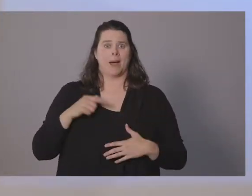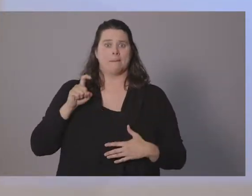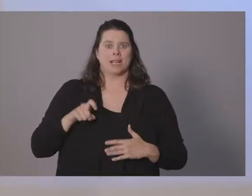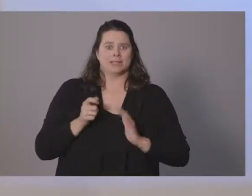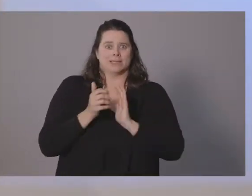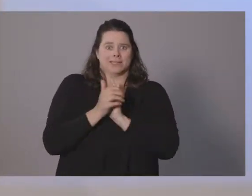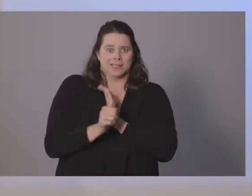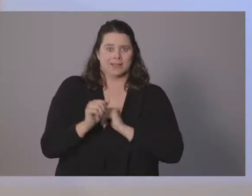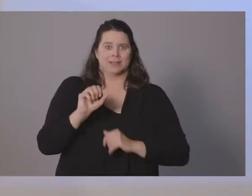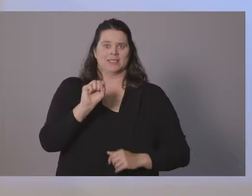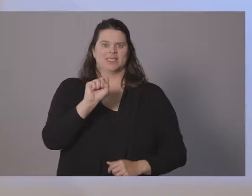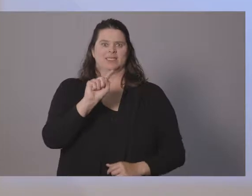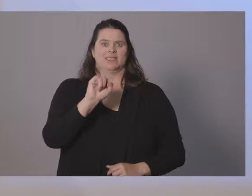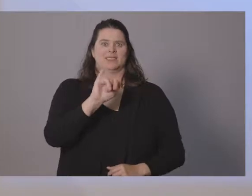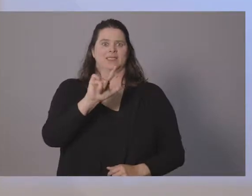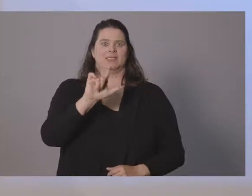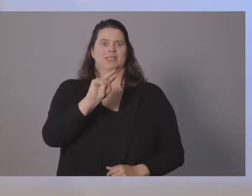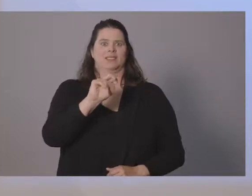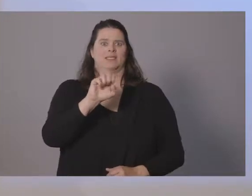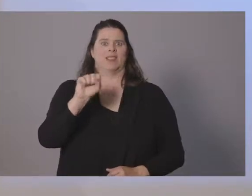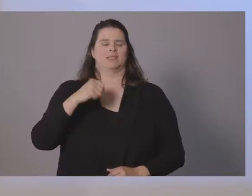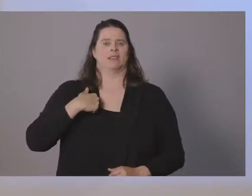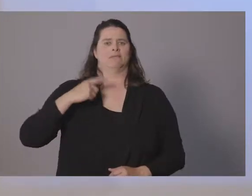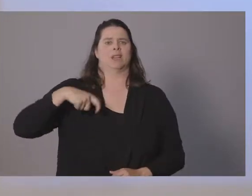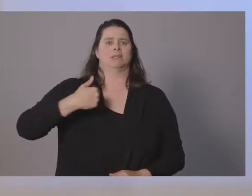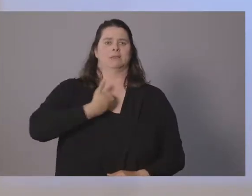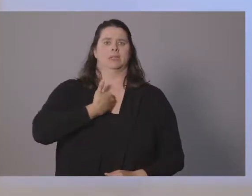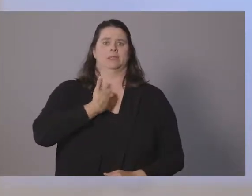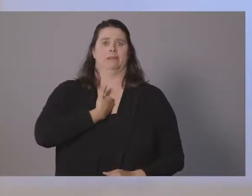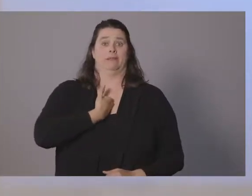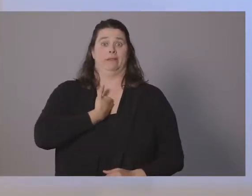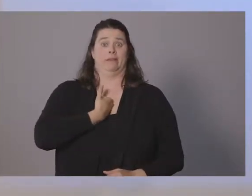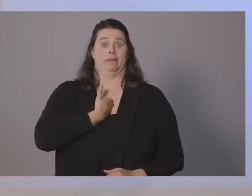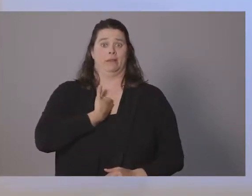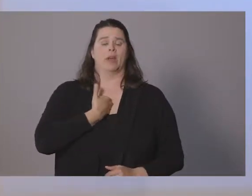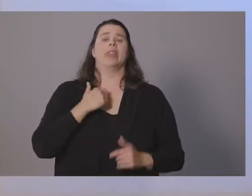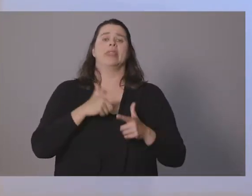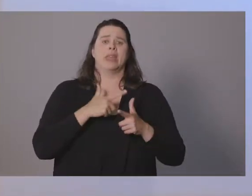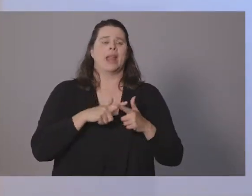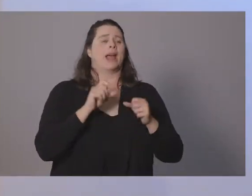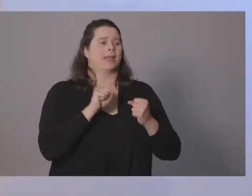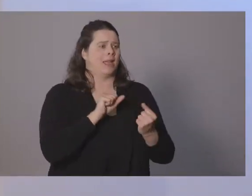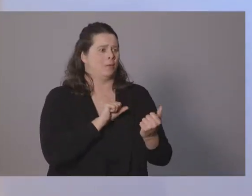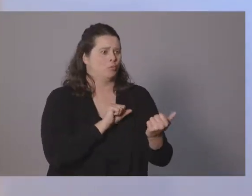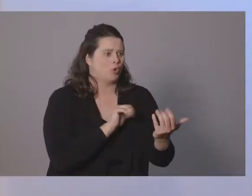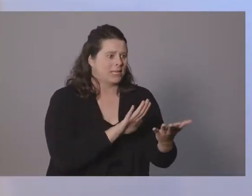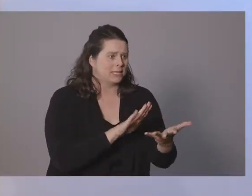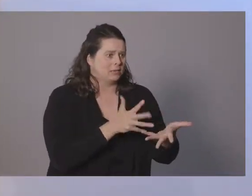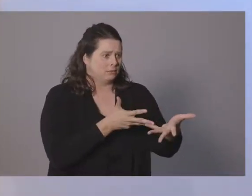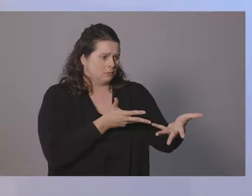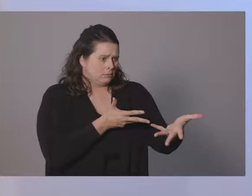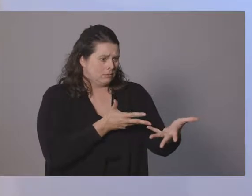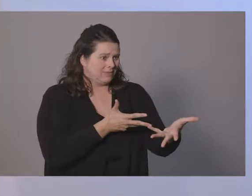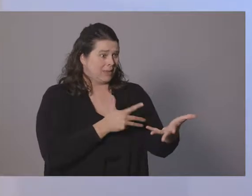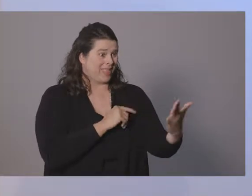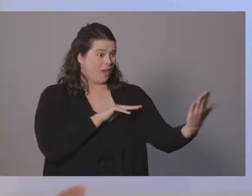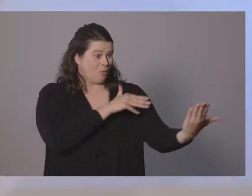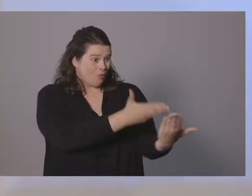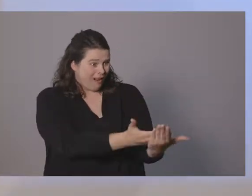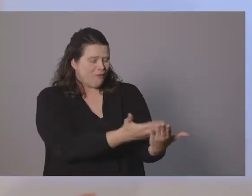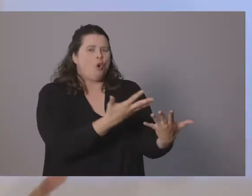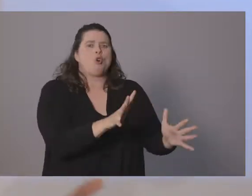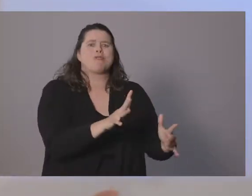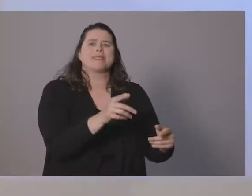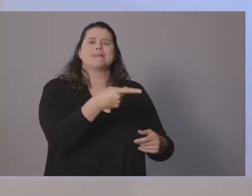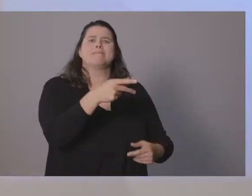because developing the capacity for stillness is one of the highest, most impactful things for staying